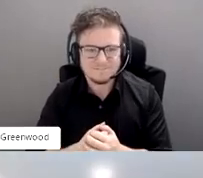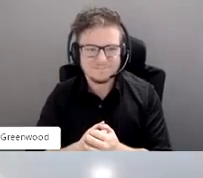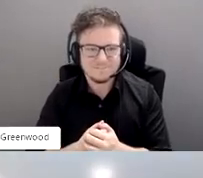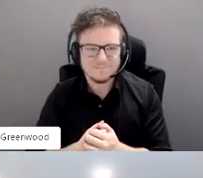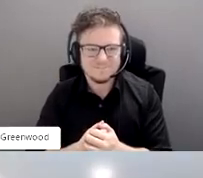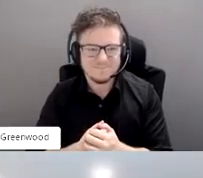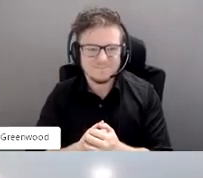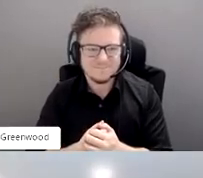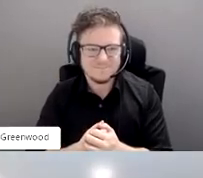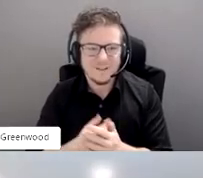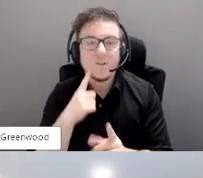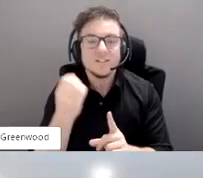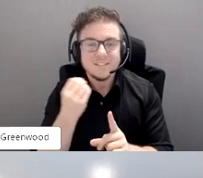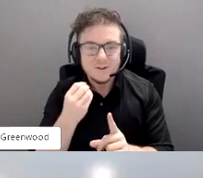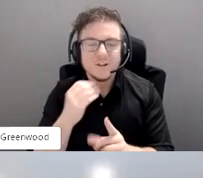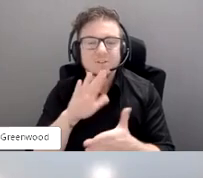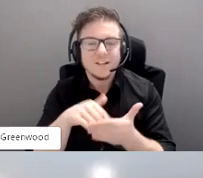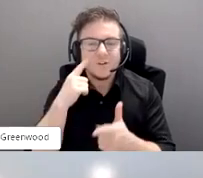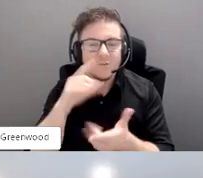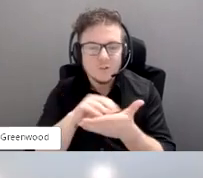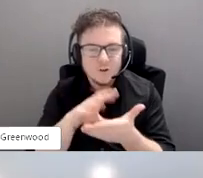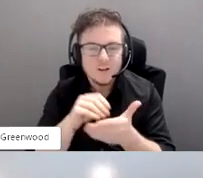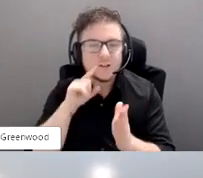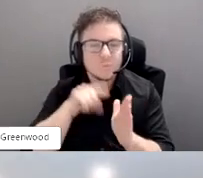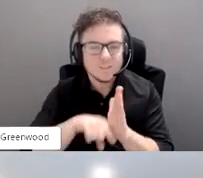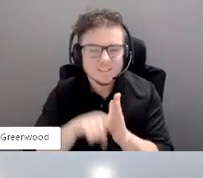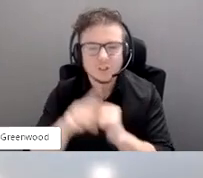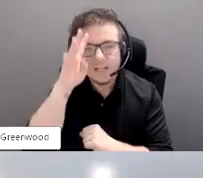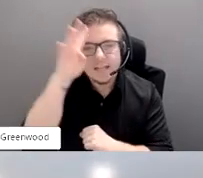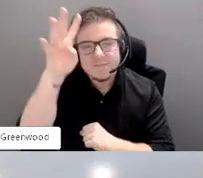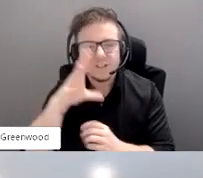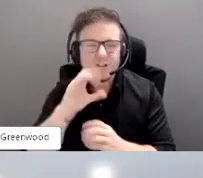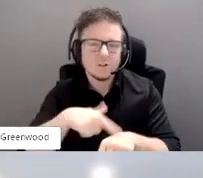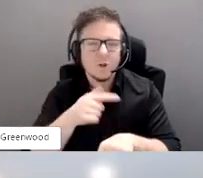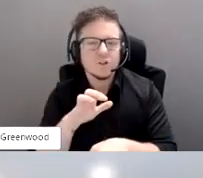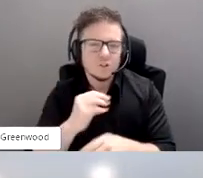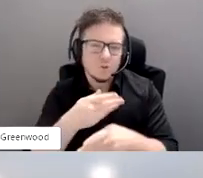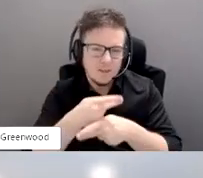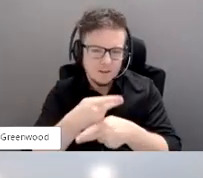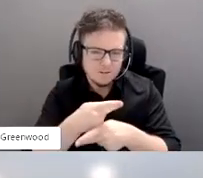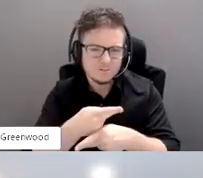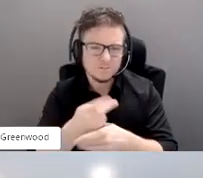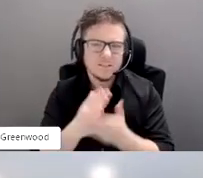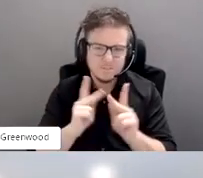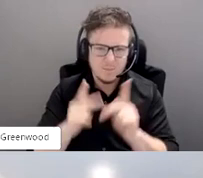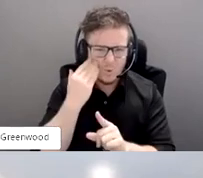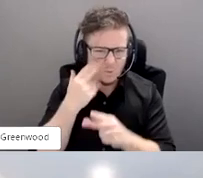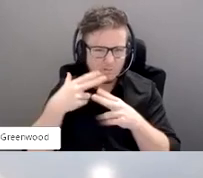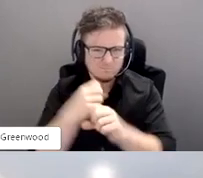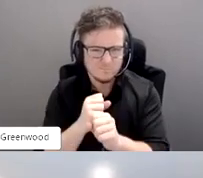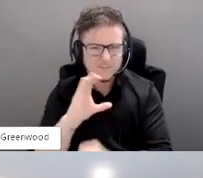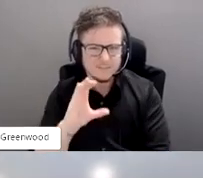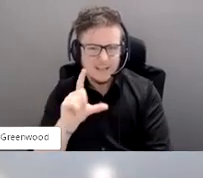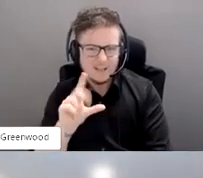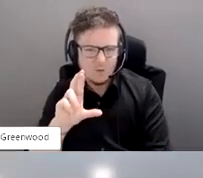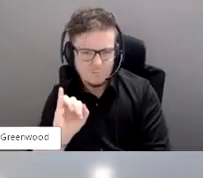and the Ontario Centres for Learning, Research, Innovation, and Long-Term Care, as some people know as CLRI,